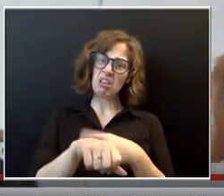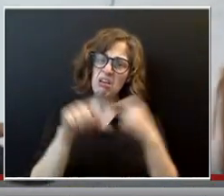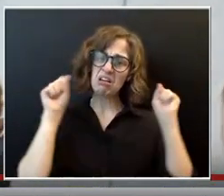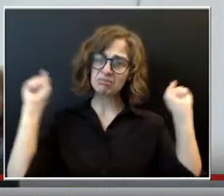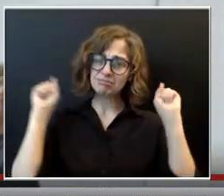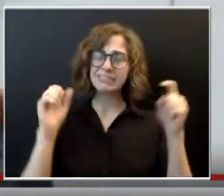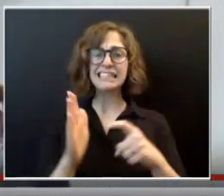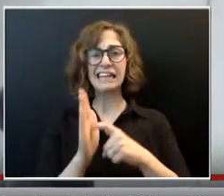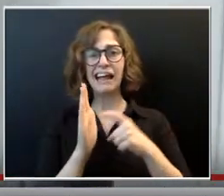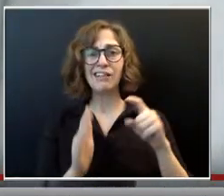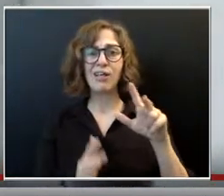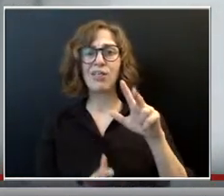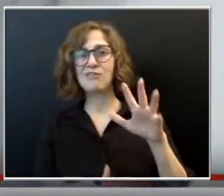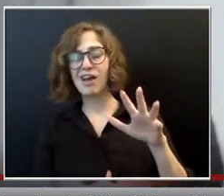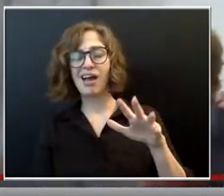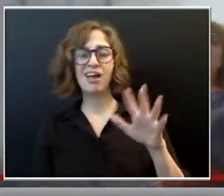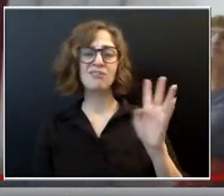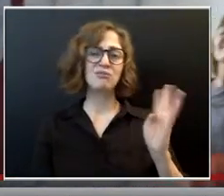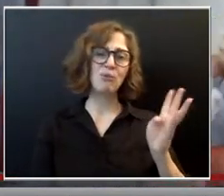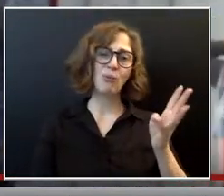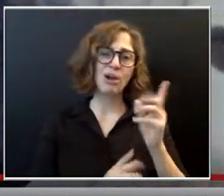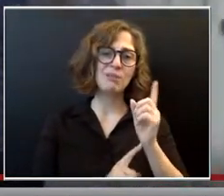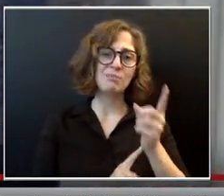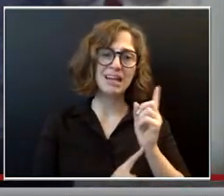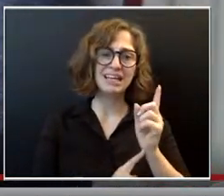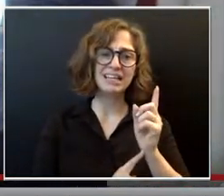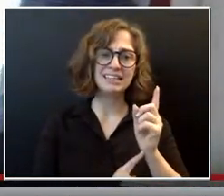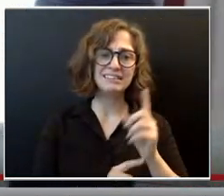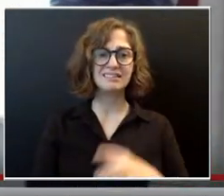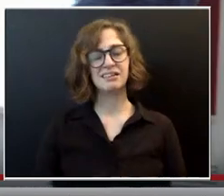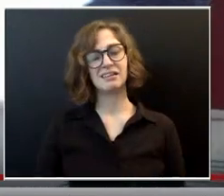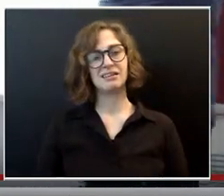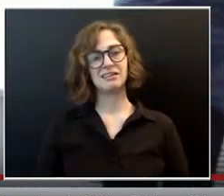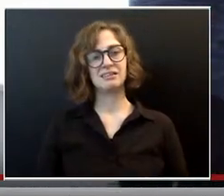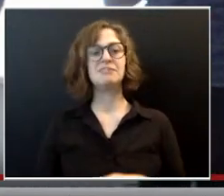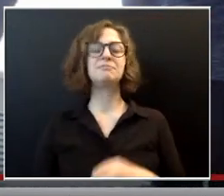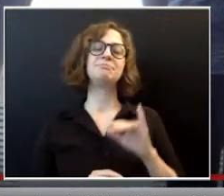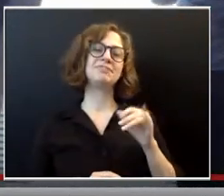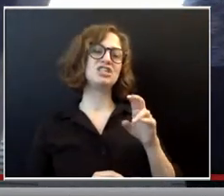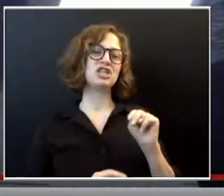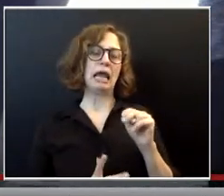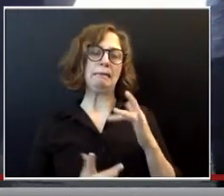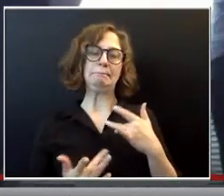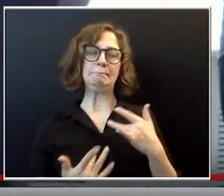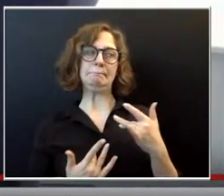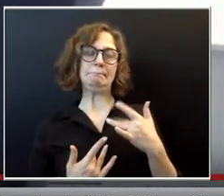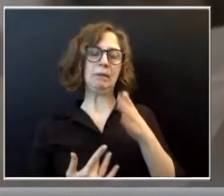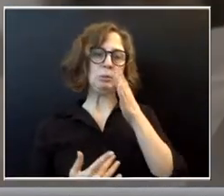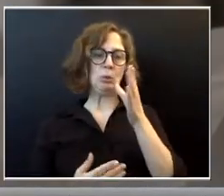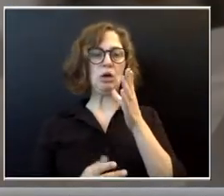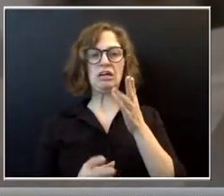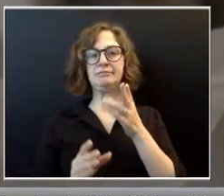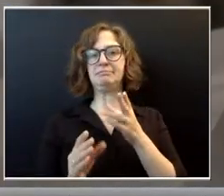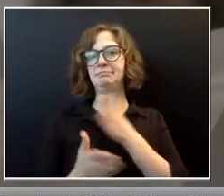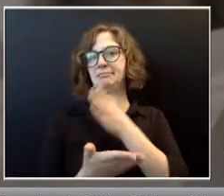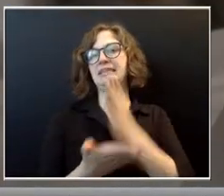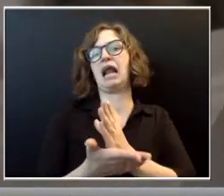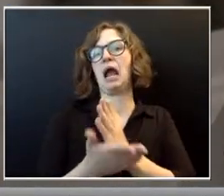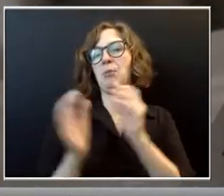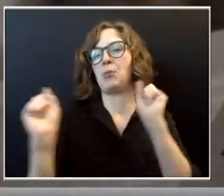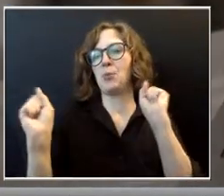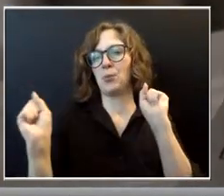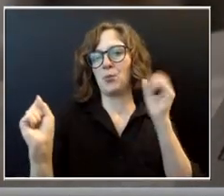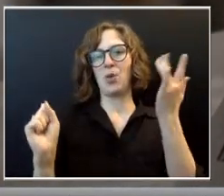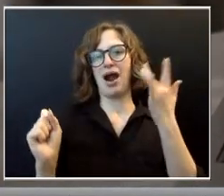was going down the same path and feared she would eventually quit working out because it was simply too much for her. That's when she looked